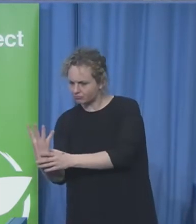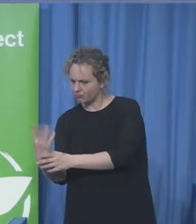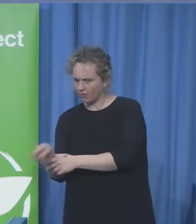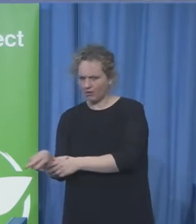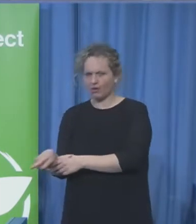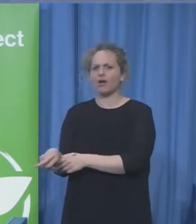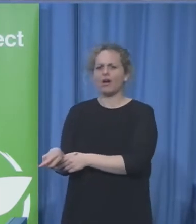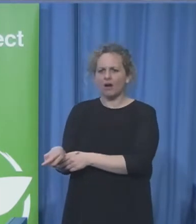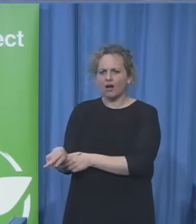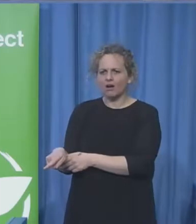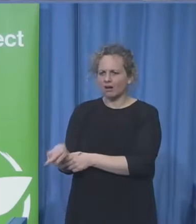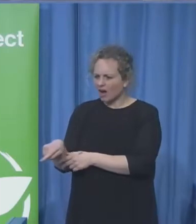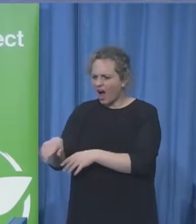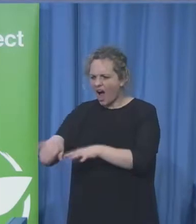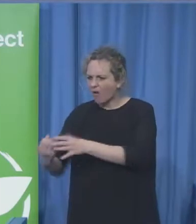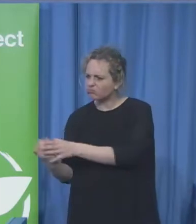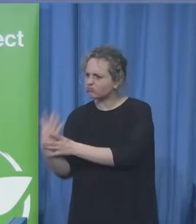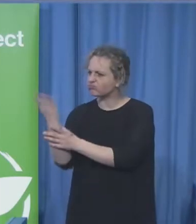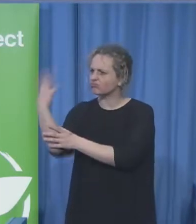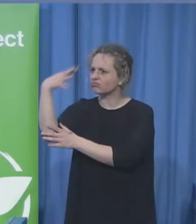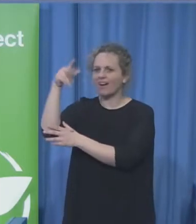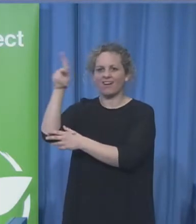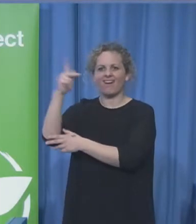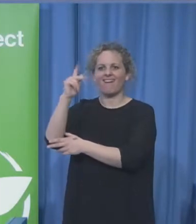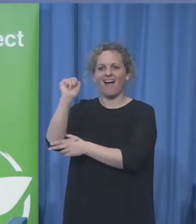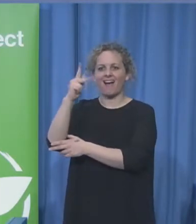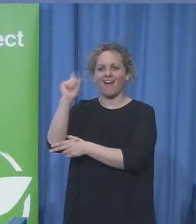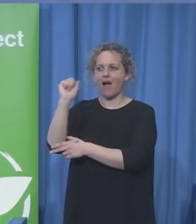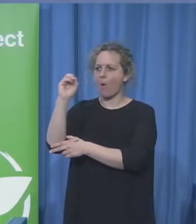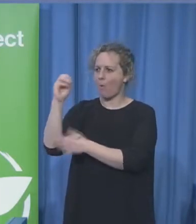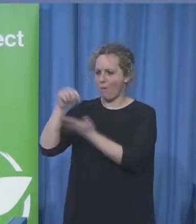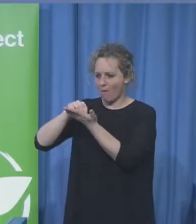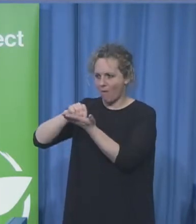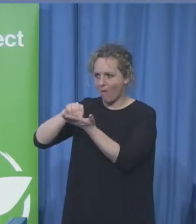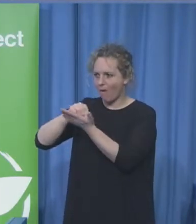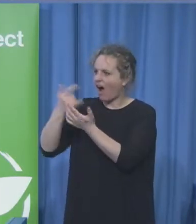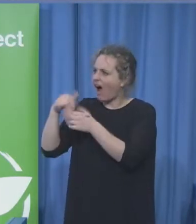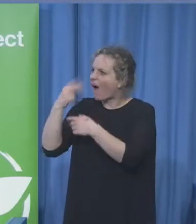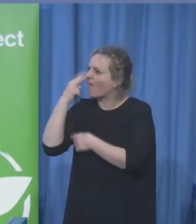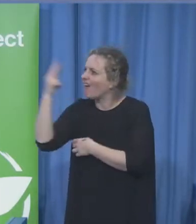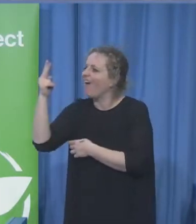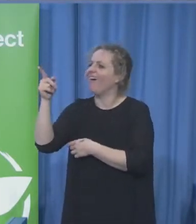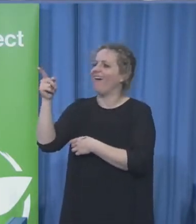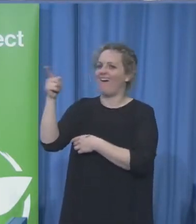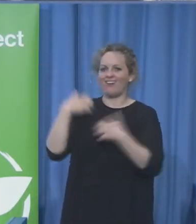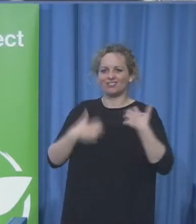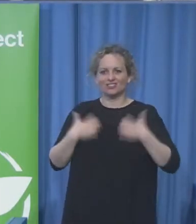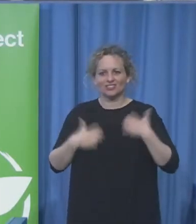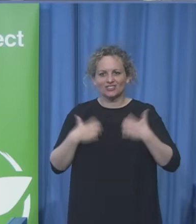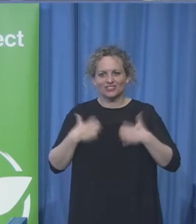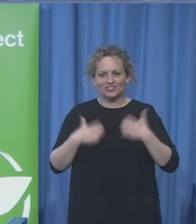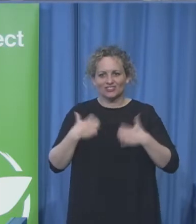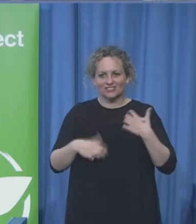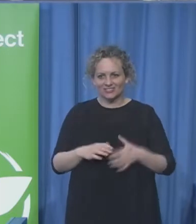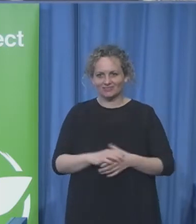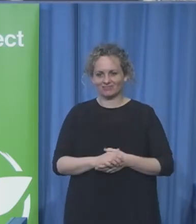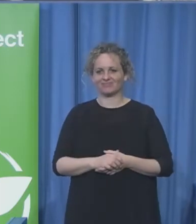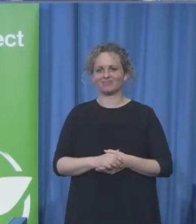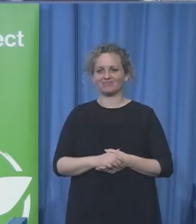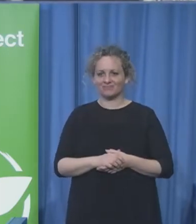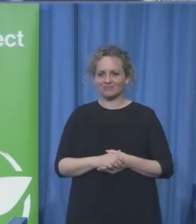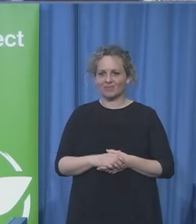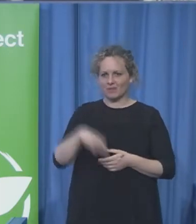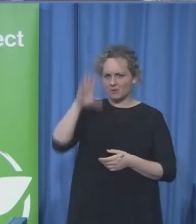see. And especially eating the raw plant. That was that was an interesting experience, how it